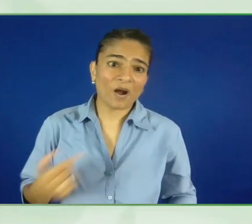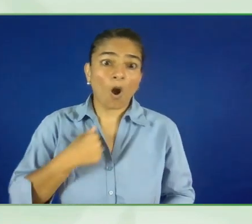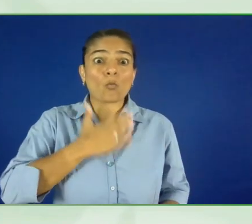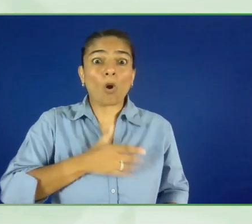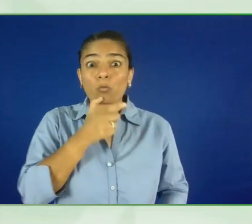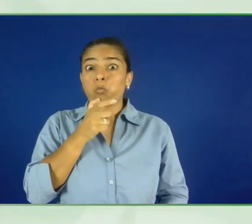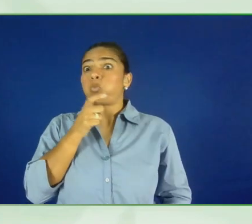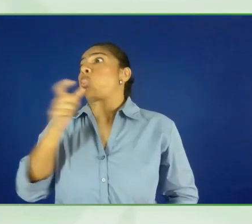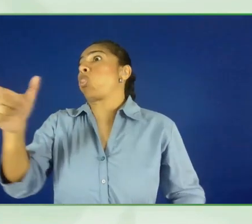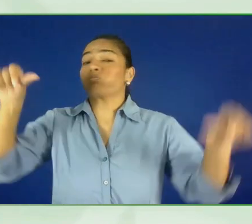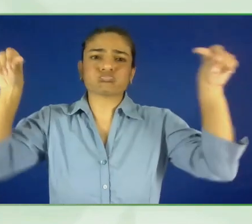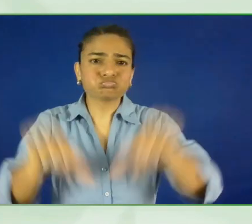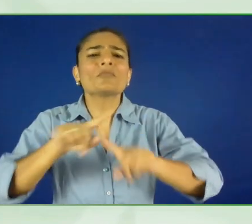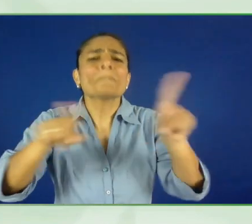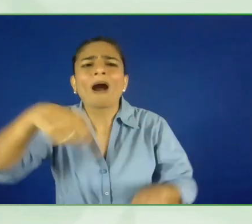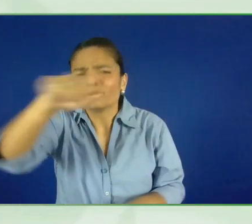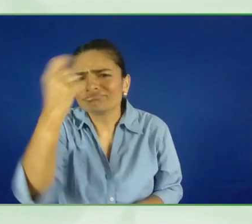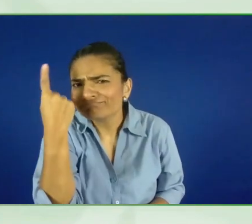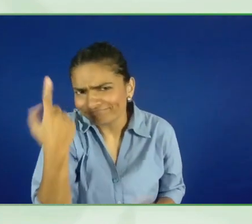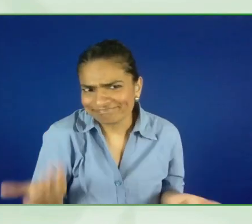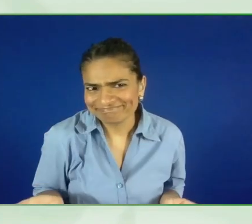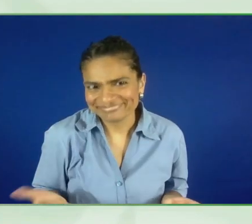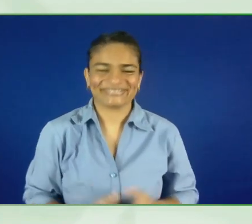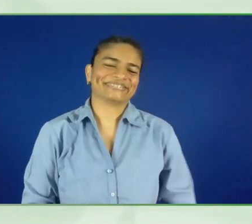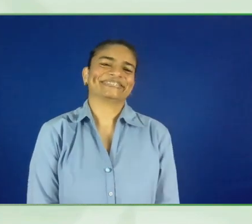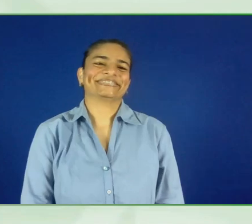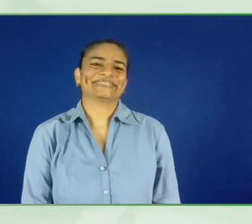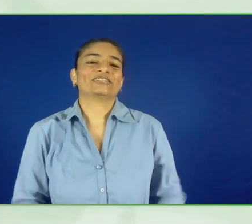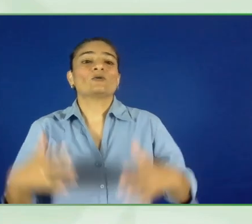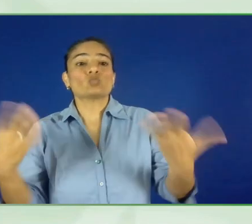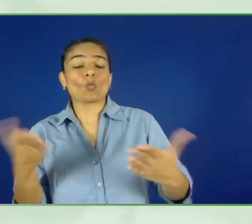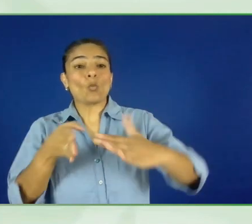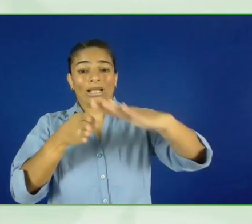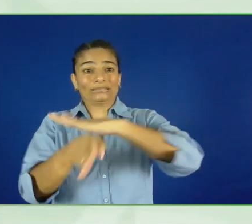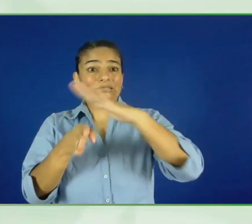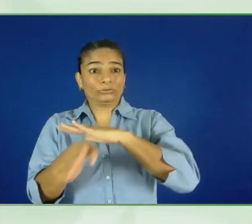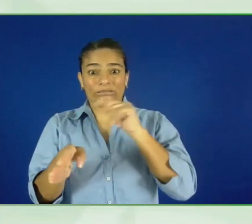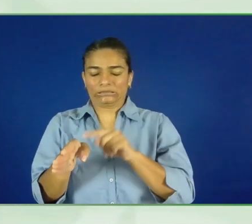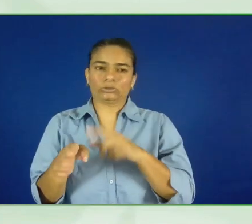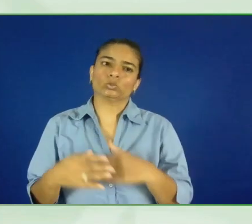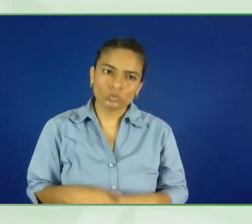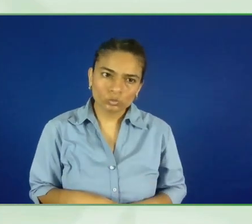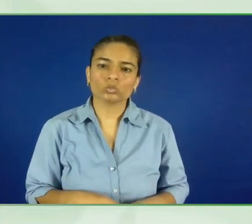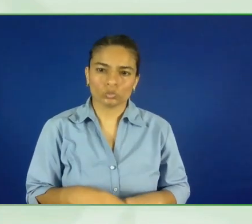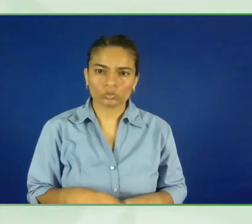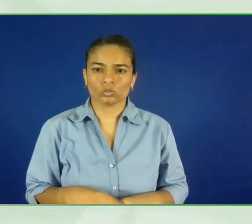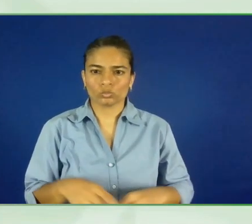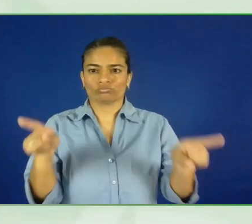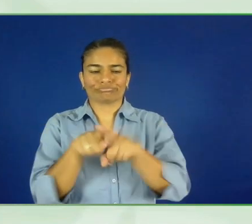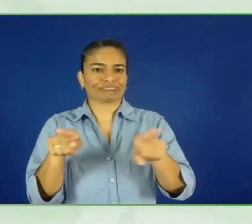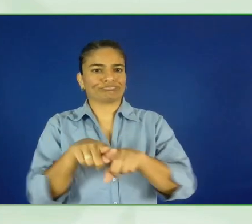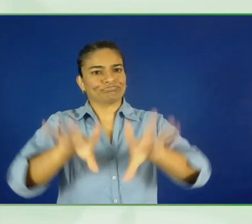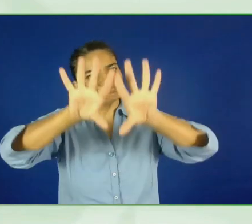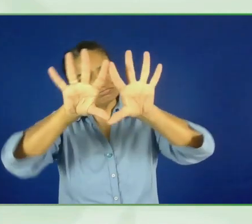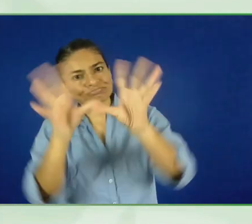Yeah, accessibility is an overarching, most important feature. One of the